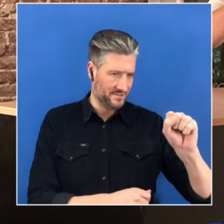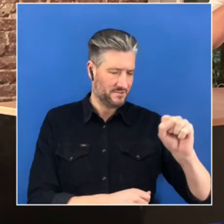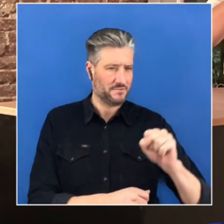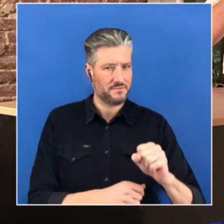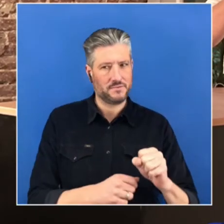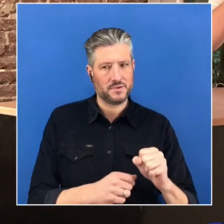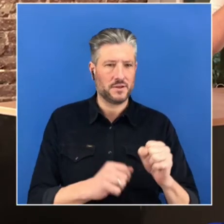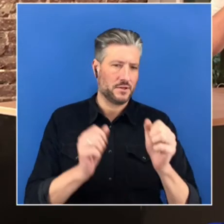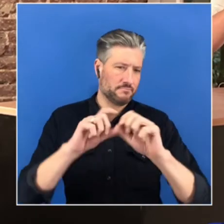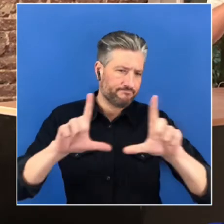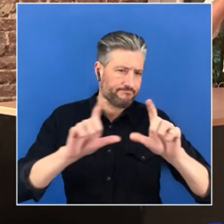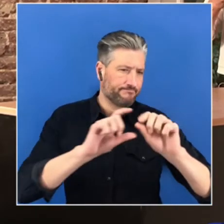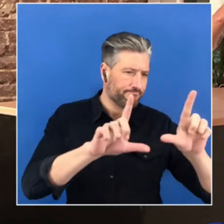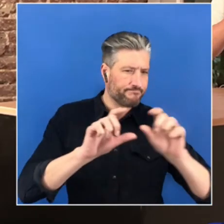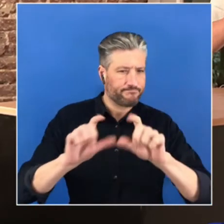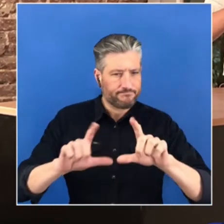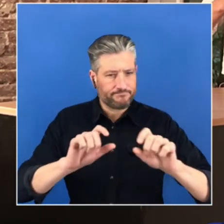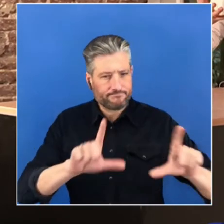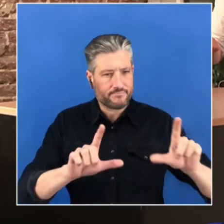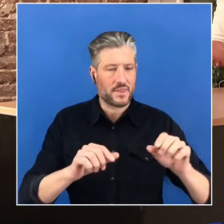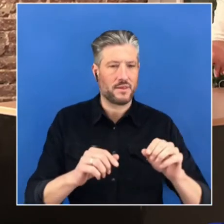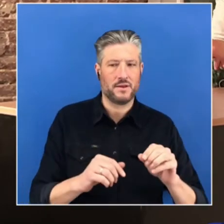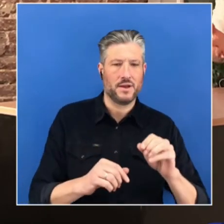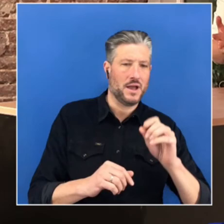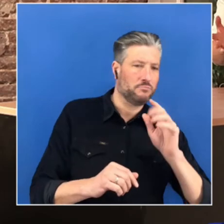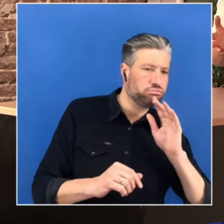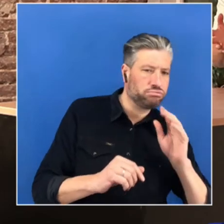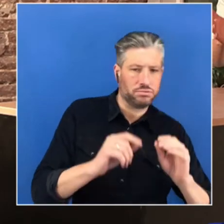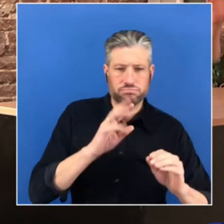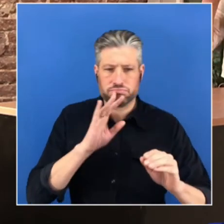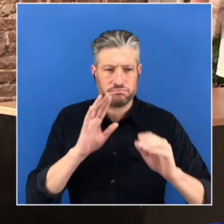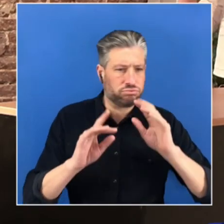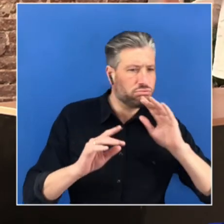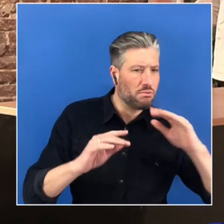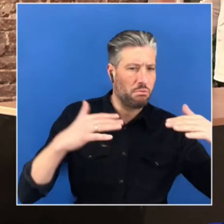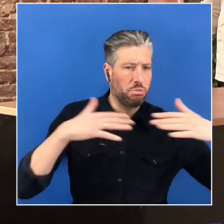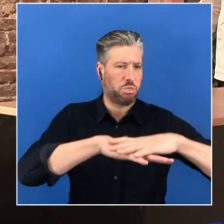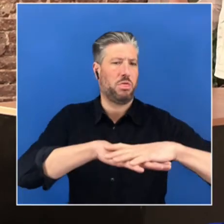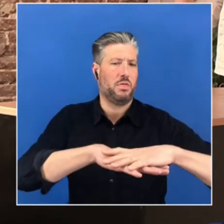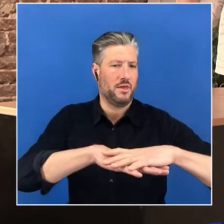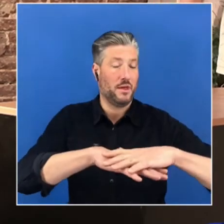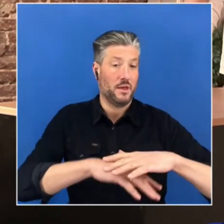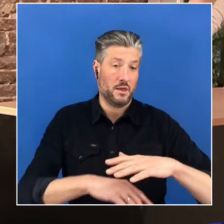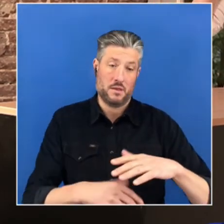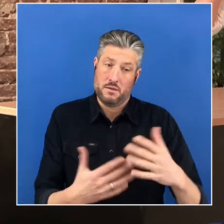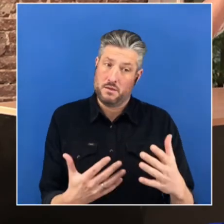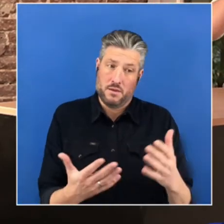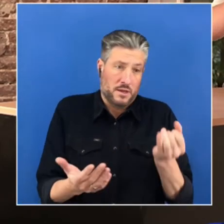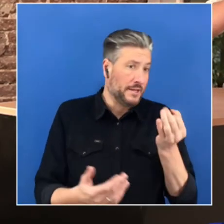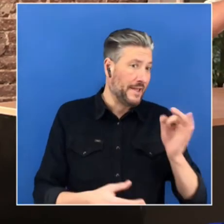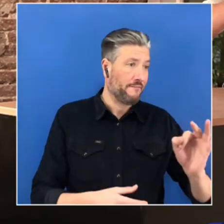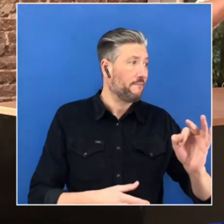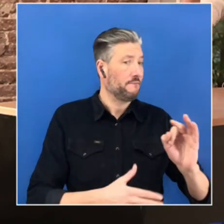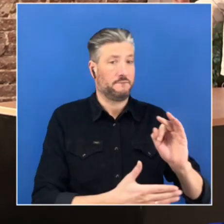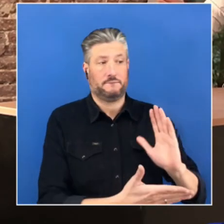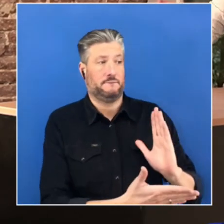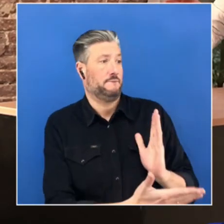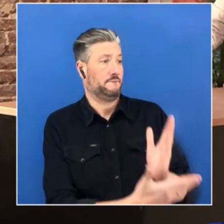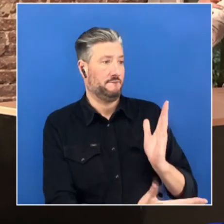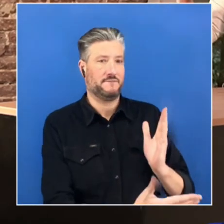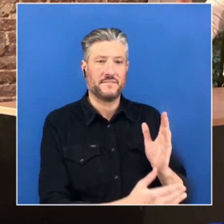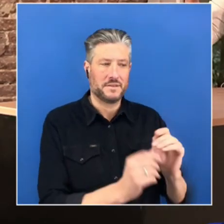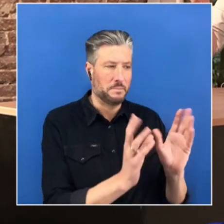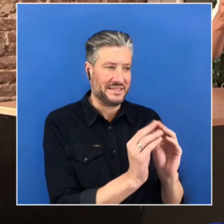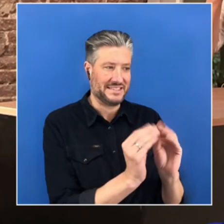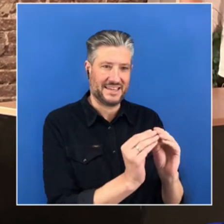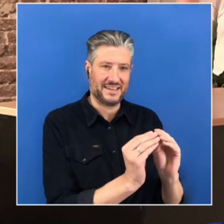That is something that I struggle with that in person. If I'm in a meeting and you've got two groups talking, then I hear nothing. It's not